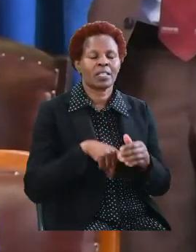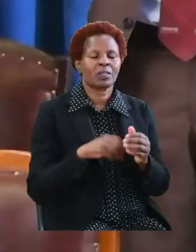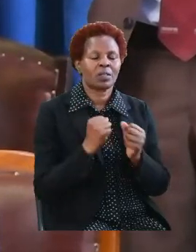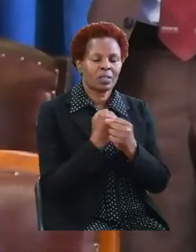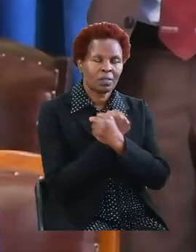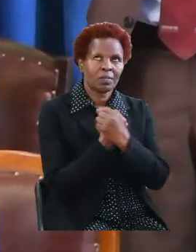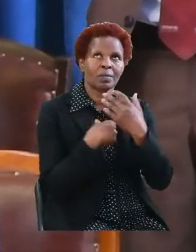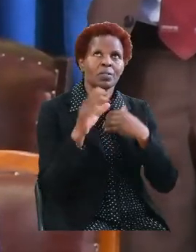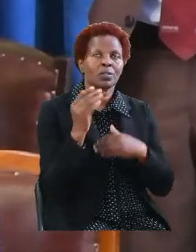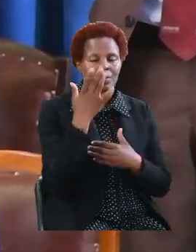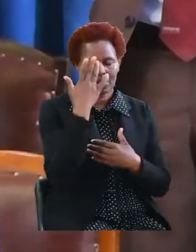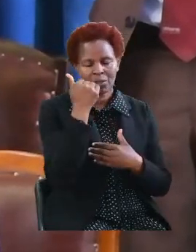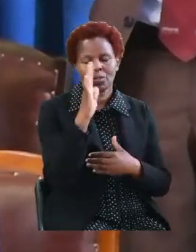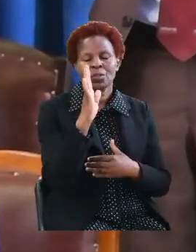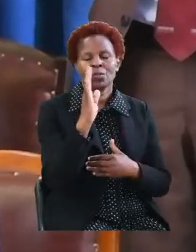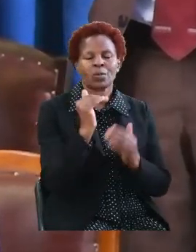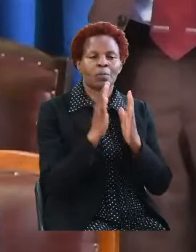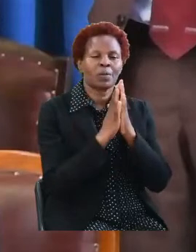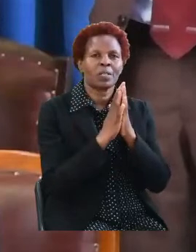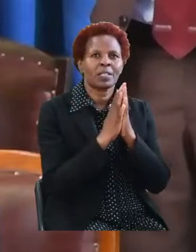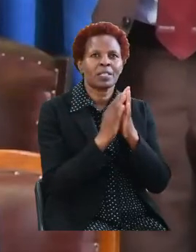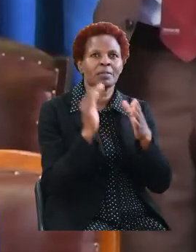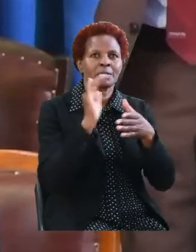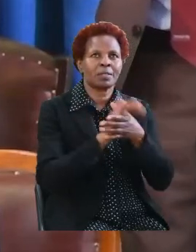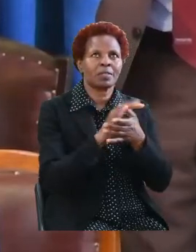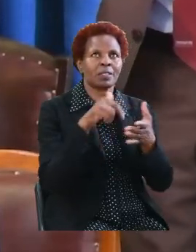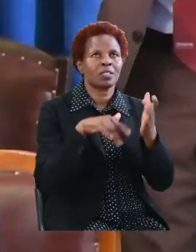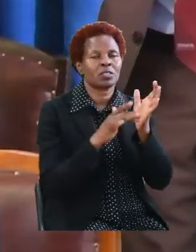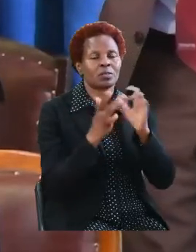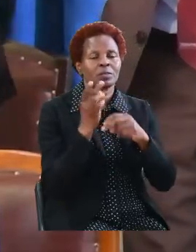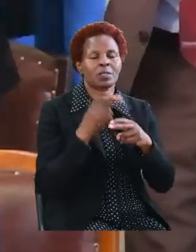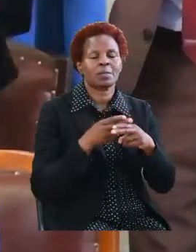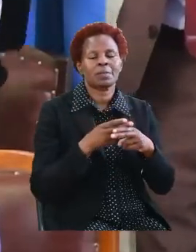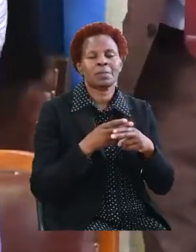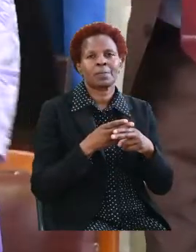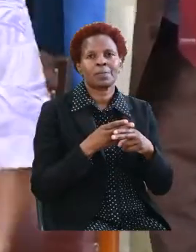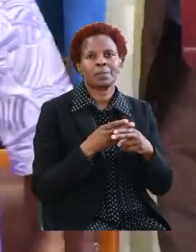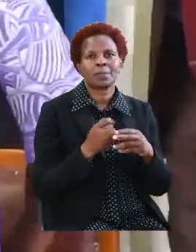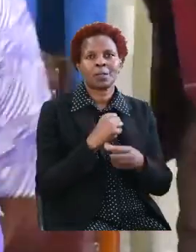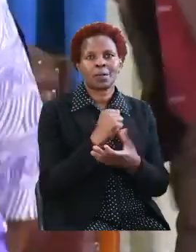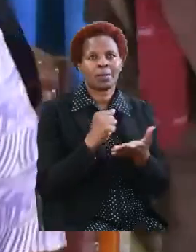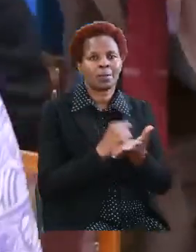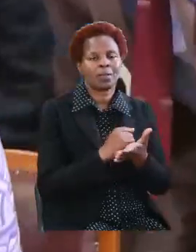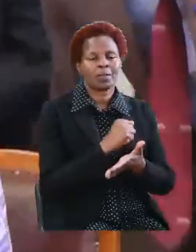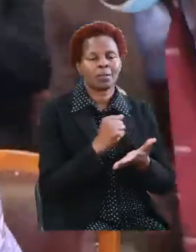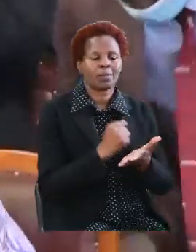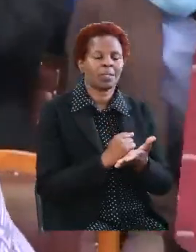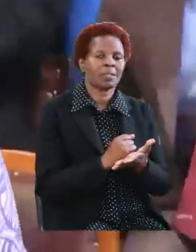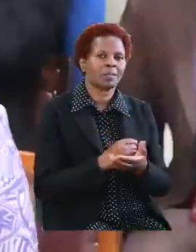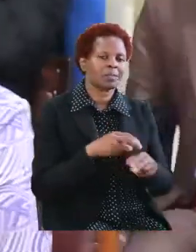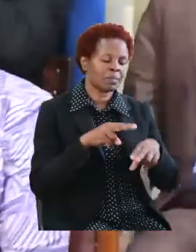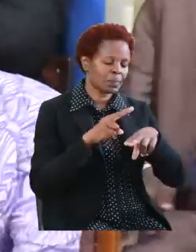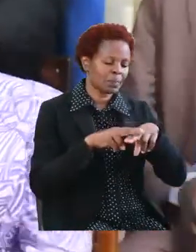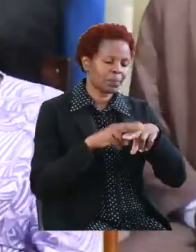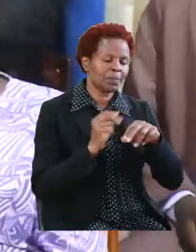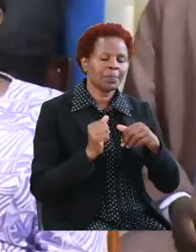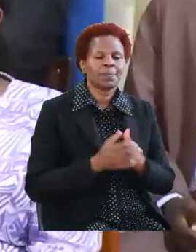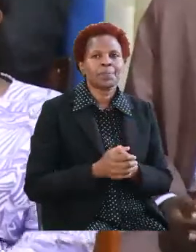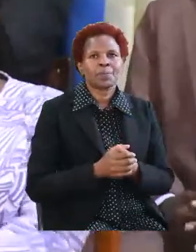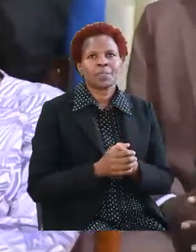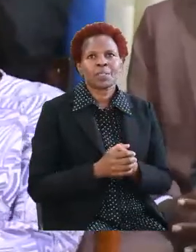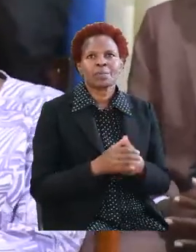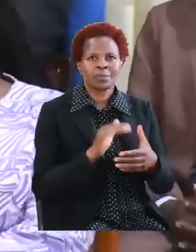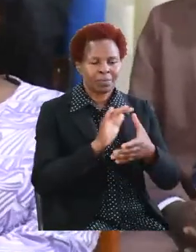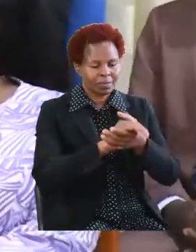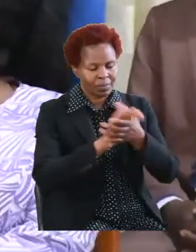and we honor you, and we pray this believing and trusting in Jesus' name. Amen. May we have our seats. As you say